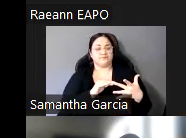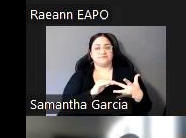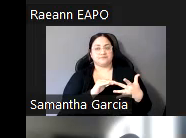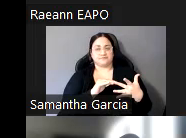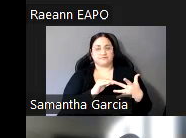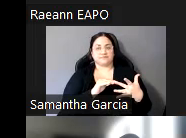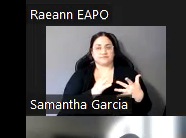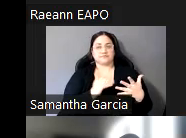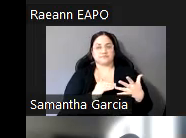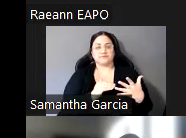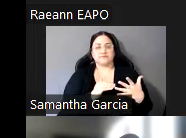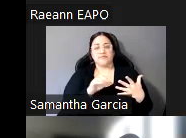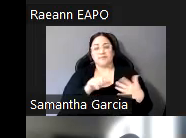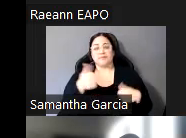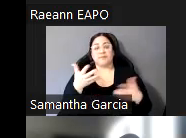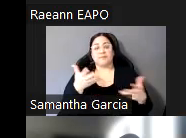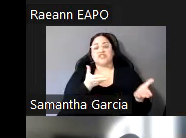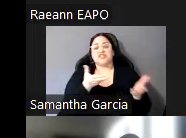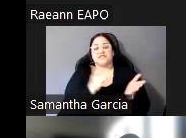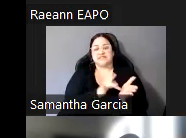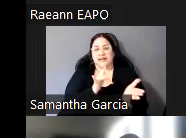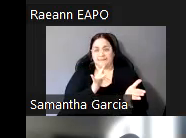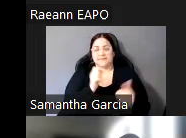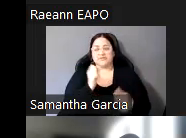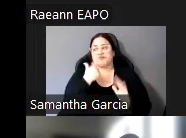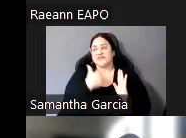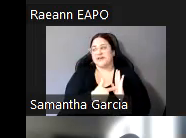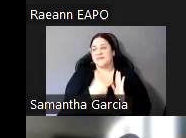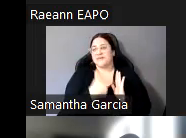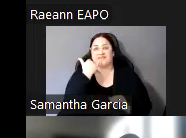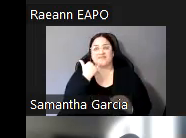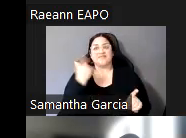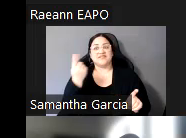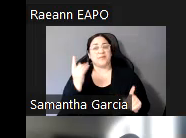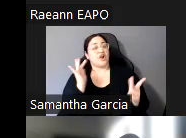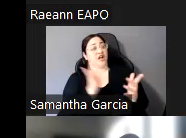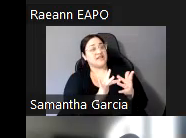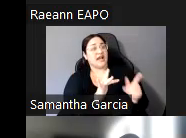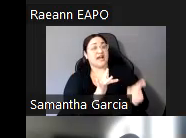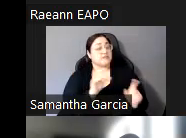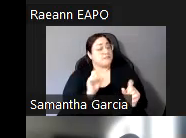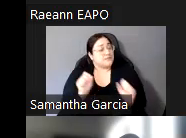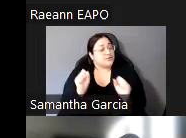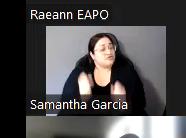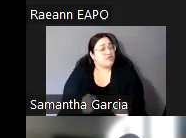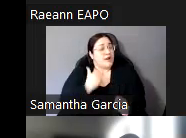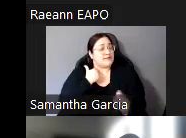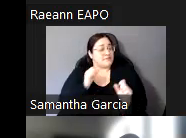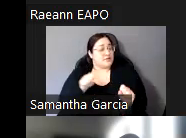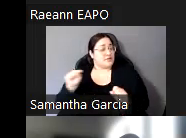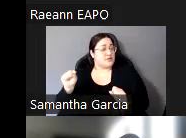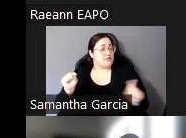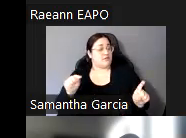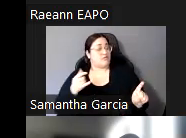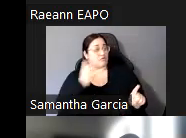tell you maybe your SIM card has been compromised, or CRA is going to come and arrest you if you don't pay a fine, or they